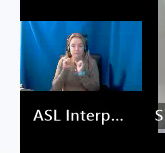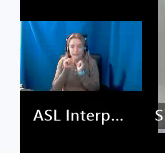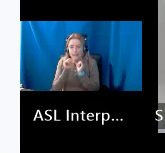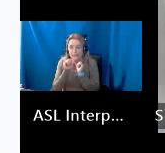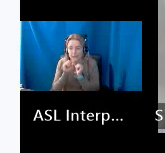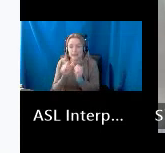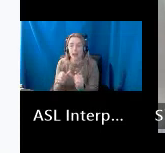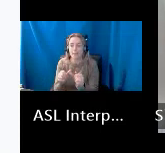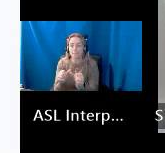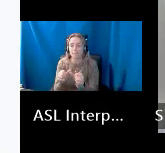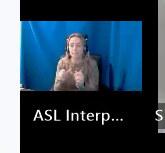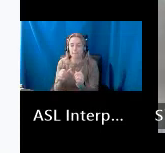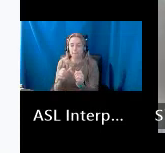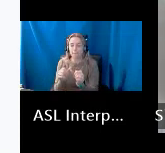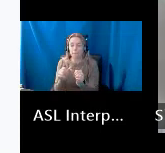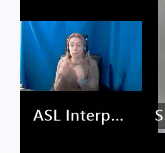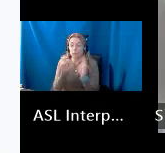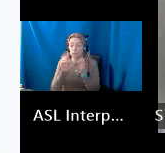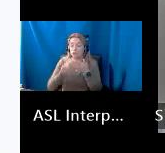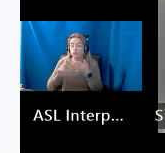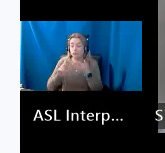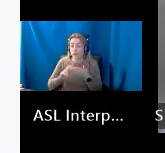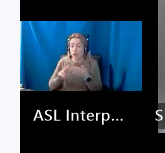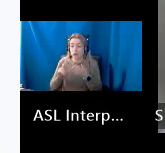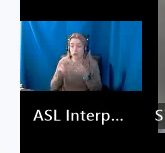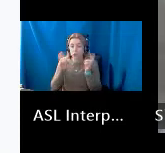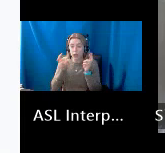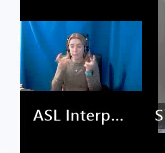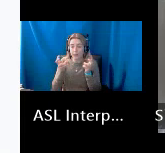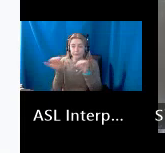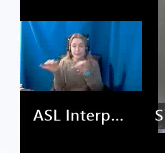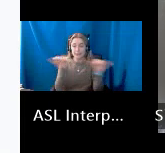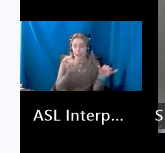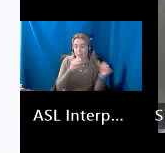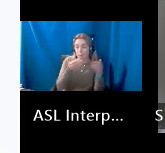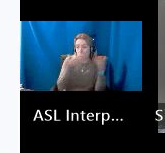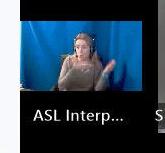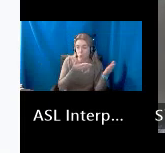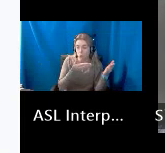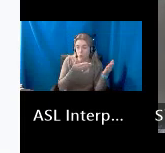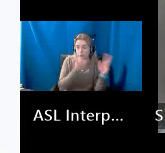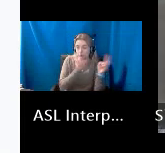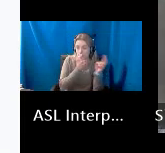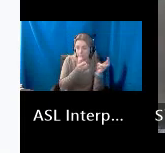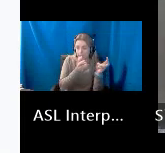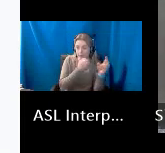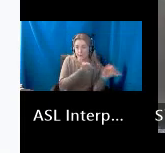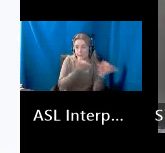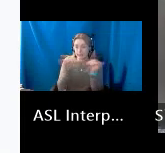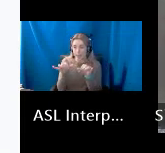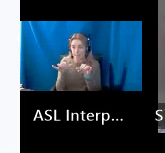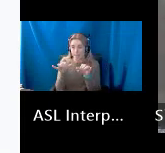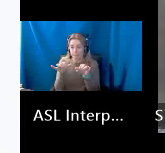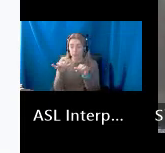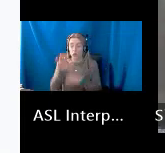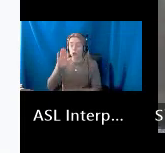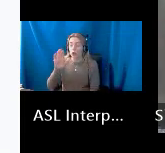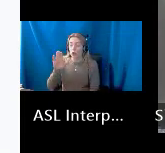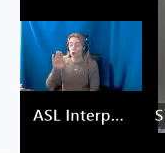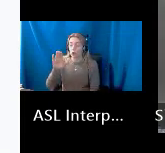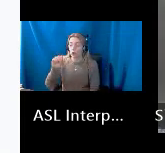This is your research topic, which you stated in your proposal, and you're finding literature that's going to help